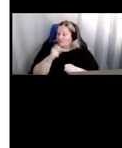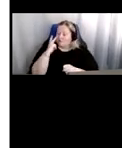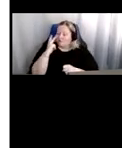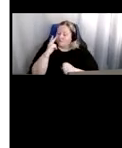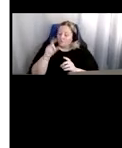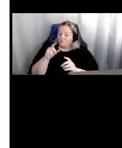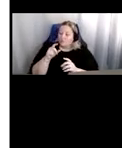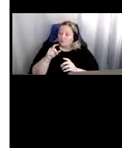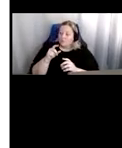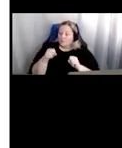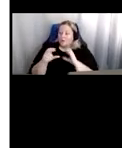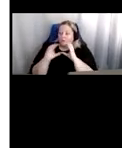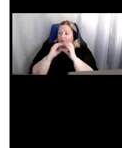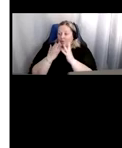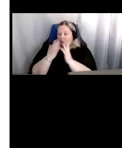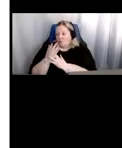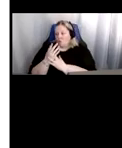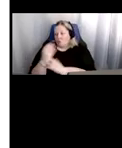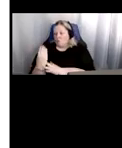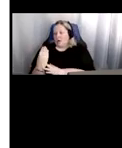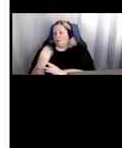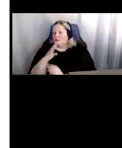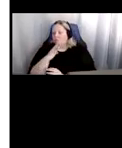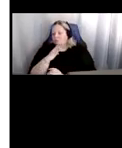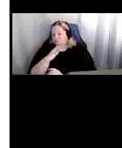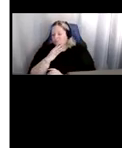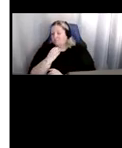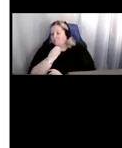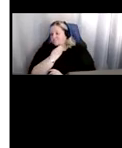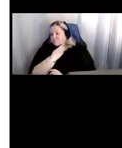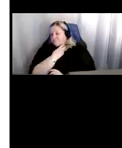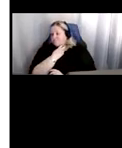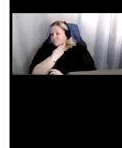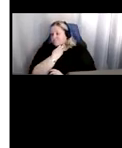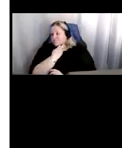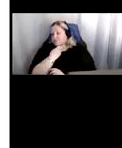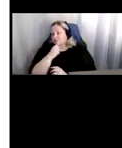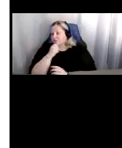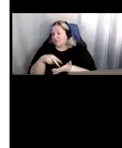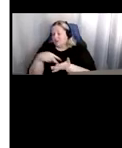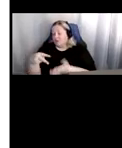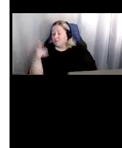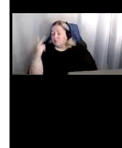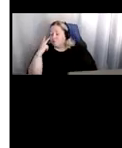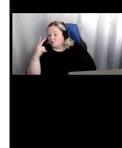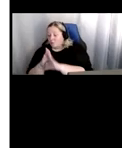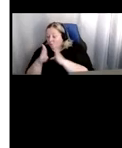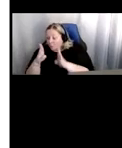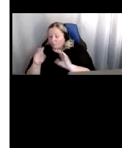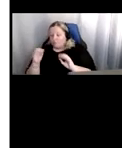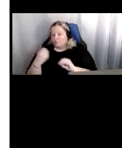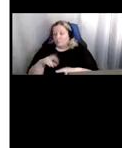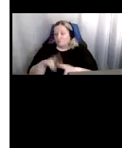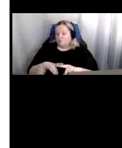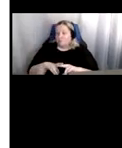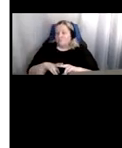see them, you could communicate with them through this without having to get up from your chair and see, or opening the door, which of